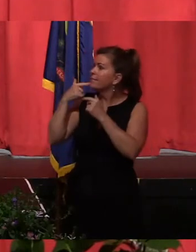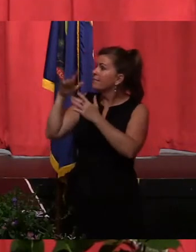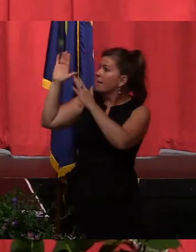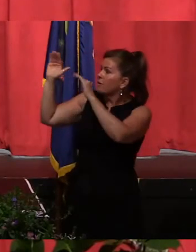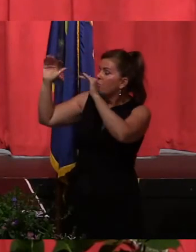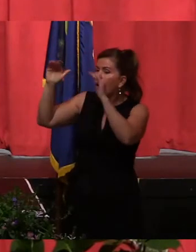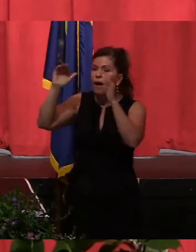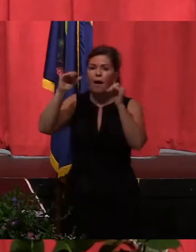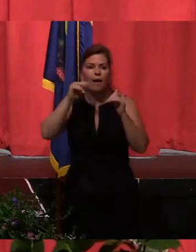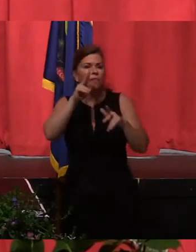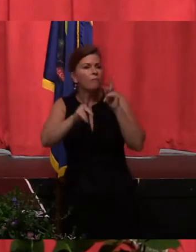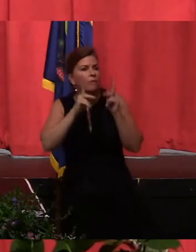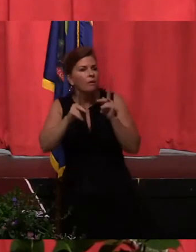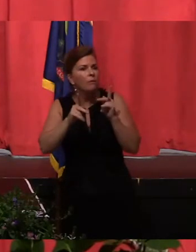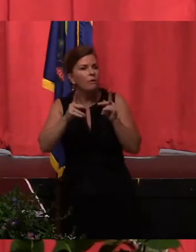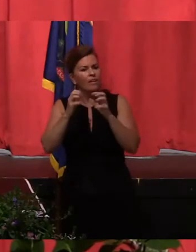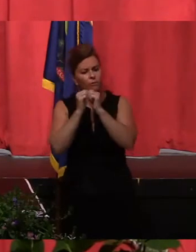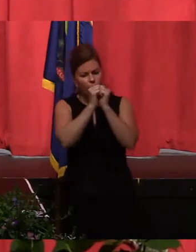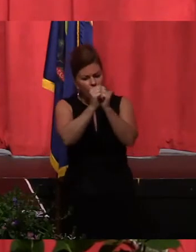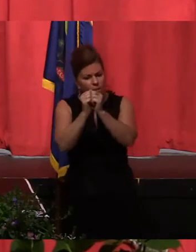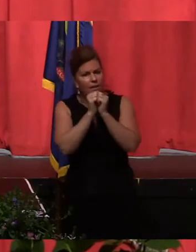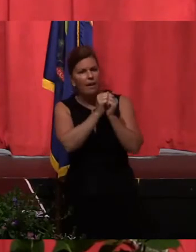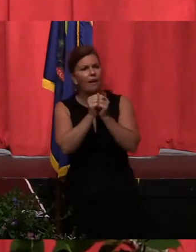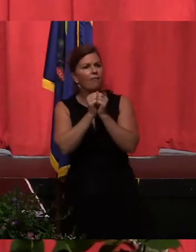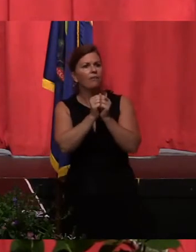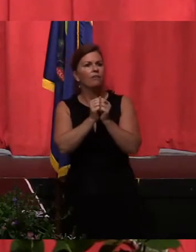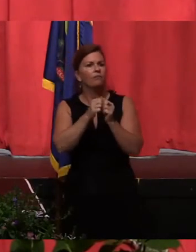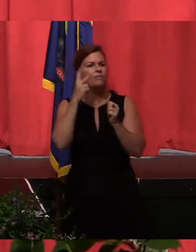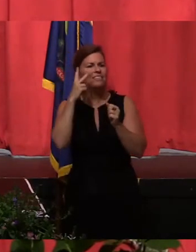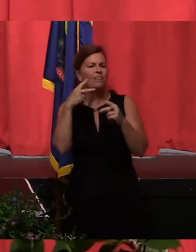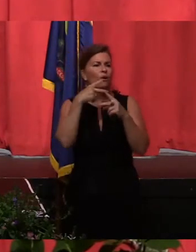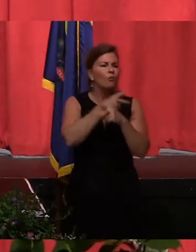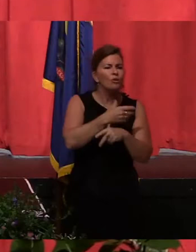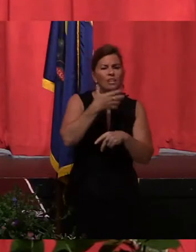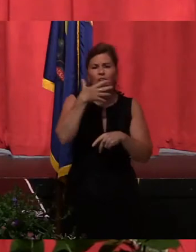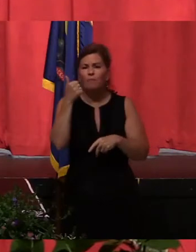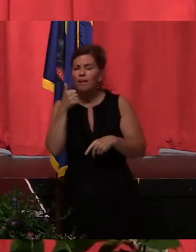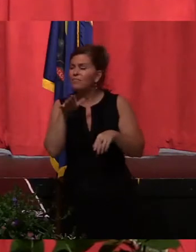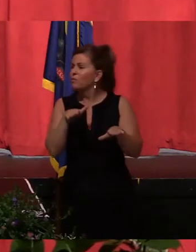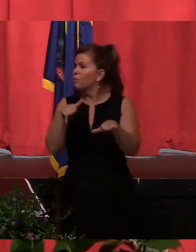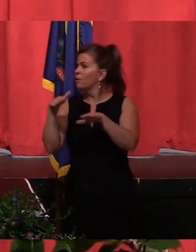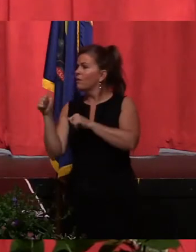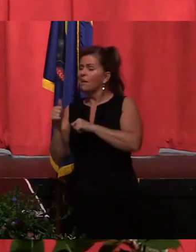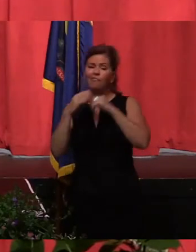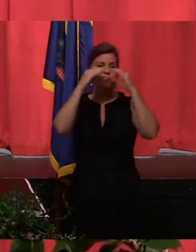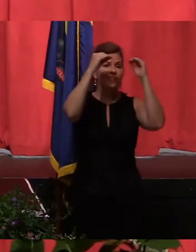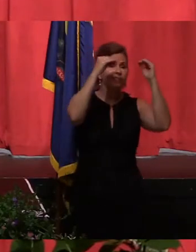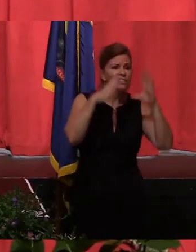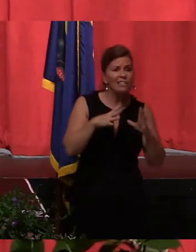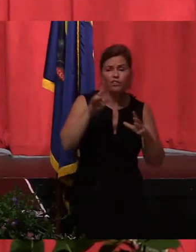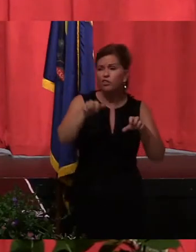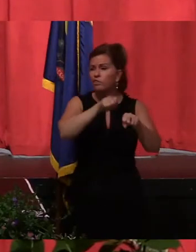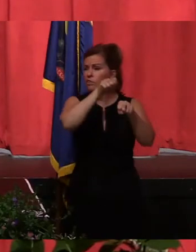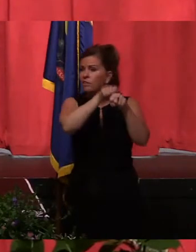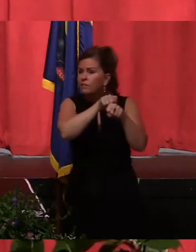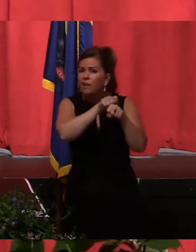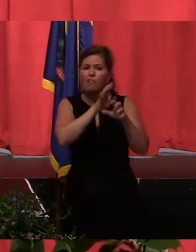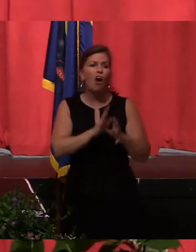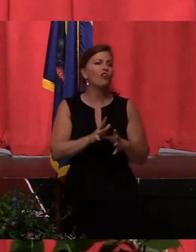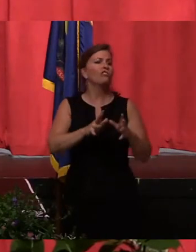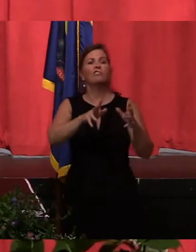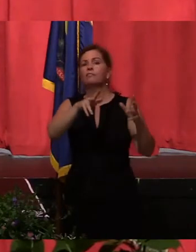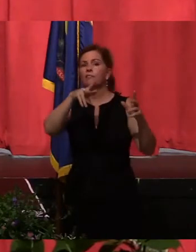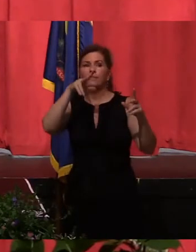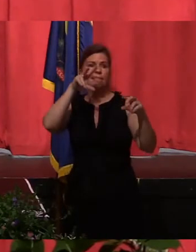the best and the worst. We left behind teachers and parties and lockers, assigned seats because your class is